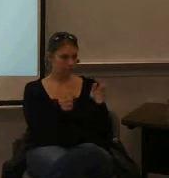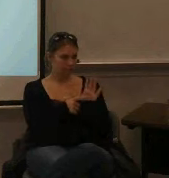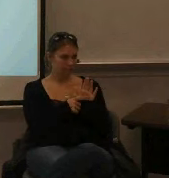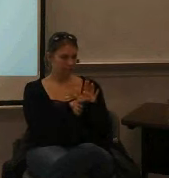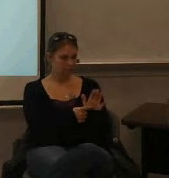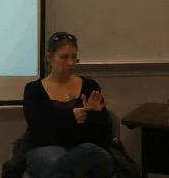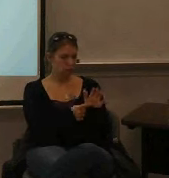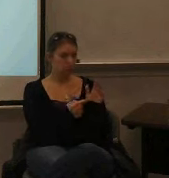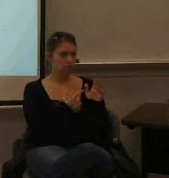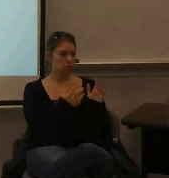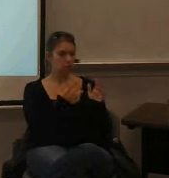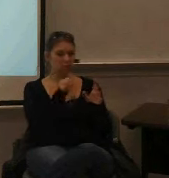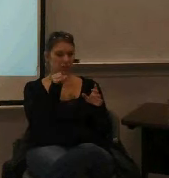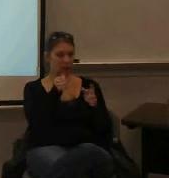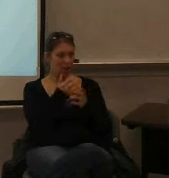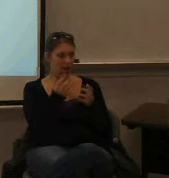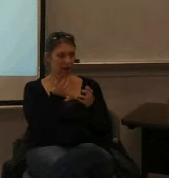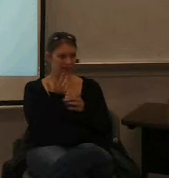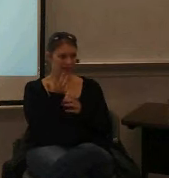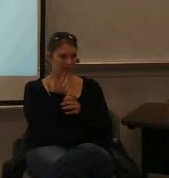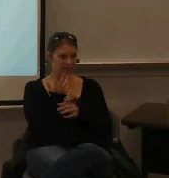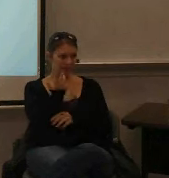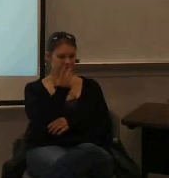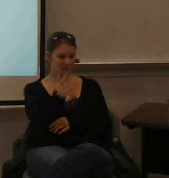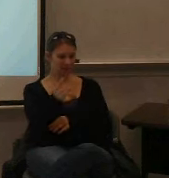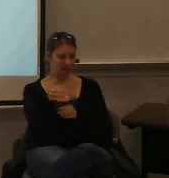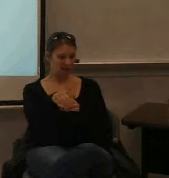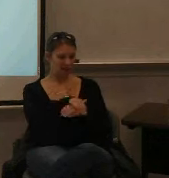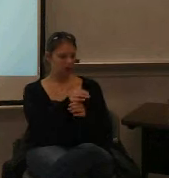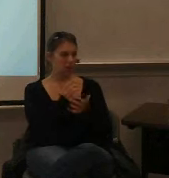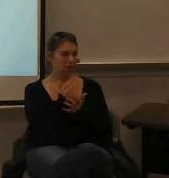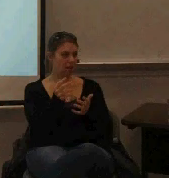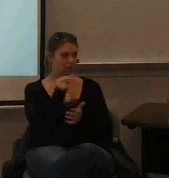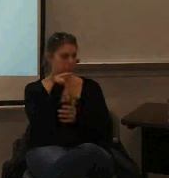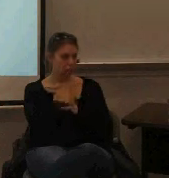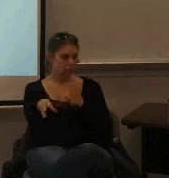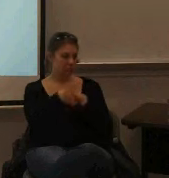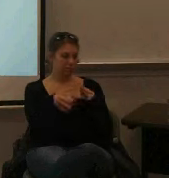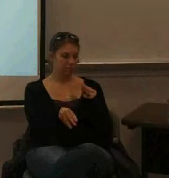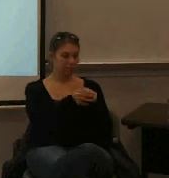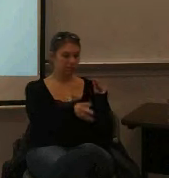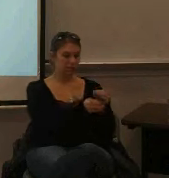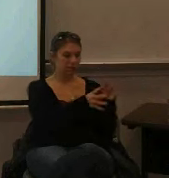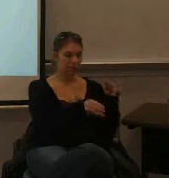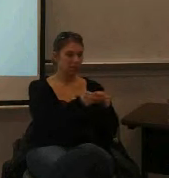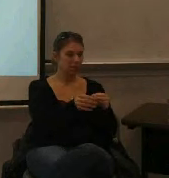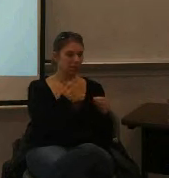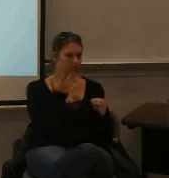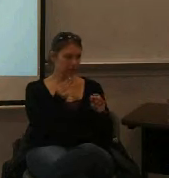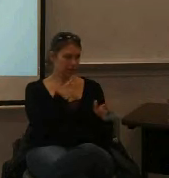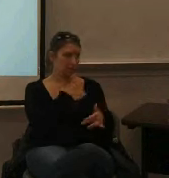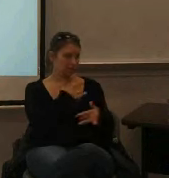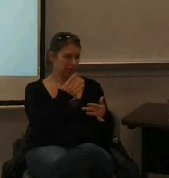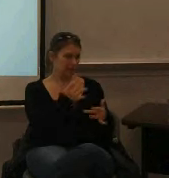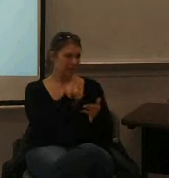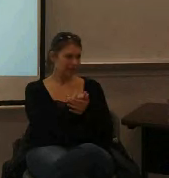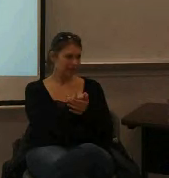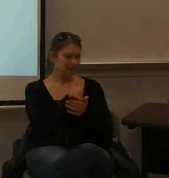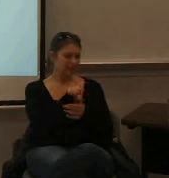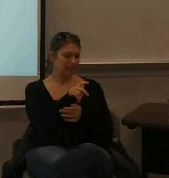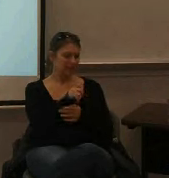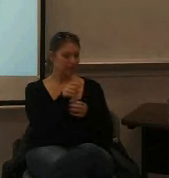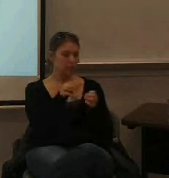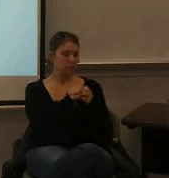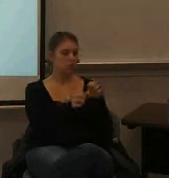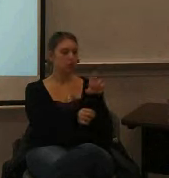exposed, lack of vegetative cover, and a whole lot of nutrient input. So it's fairly likely that that lake was